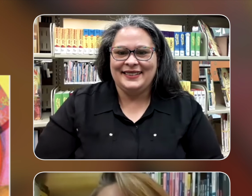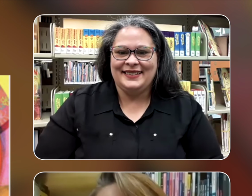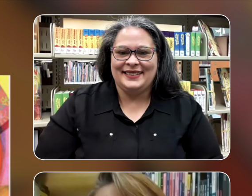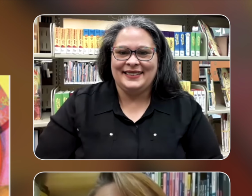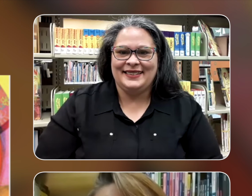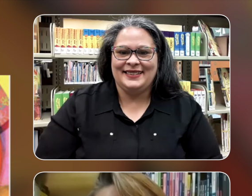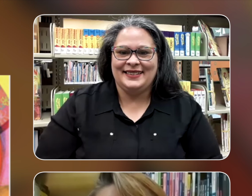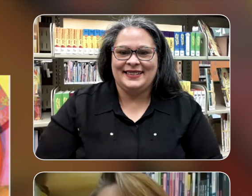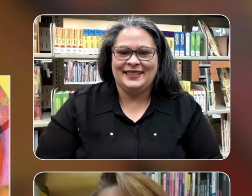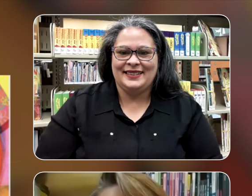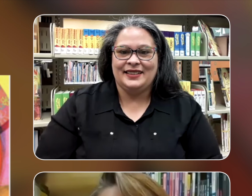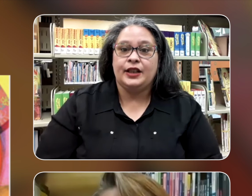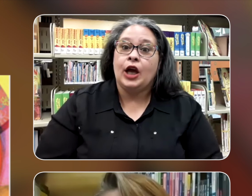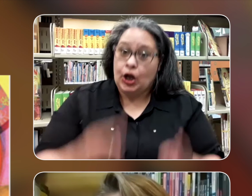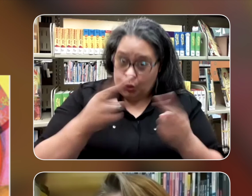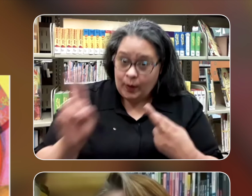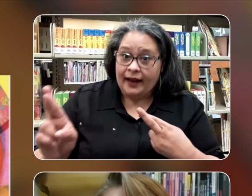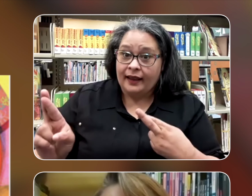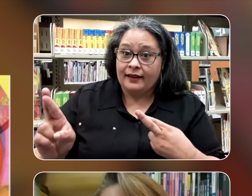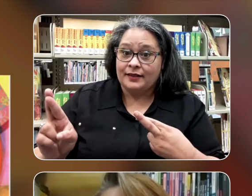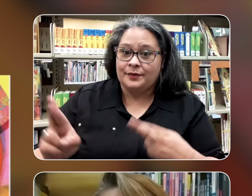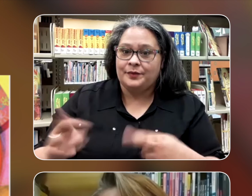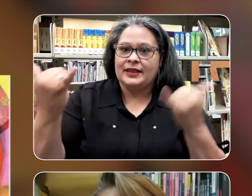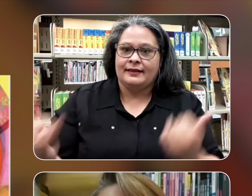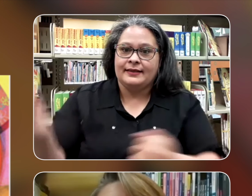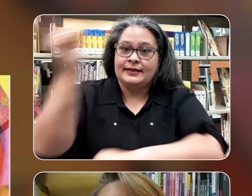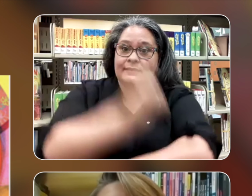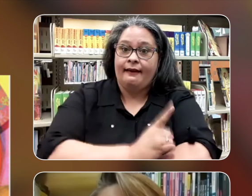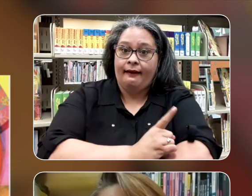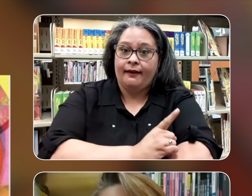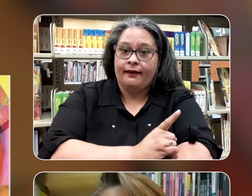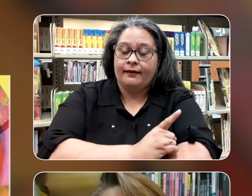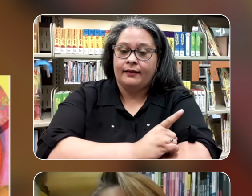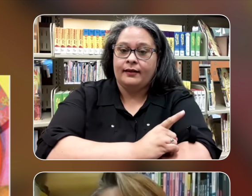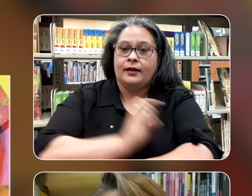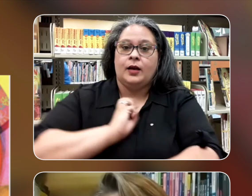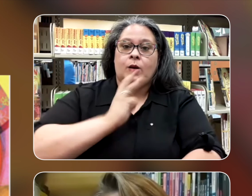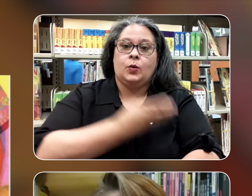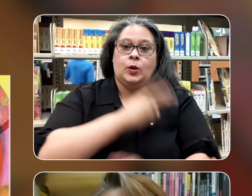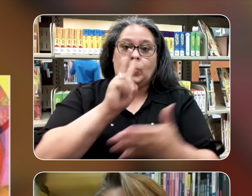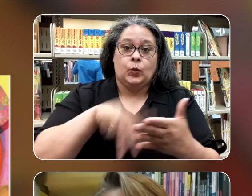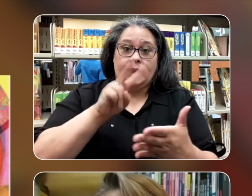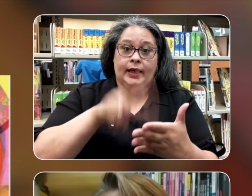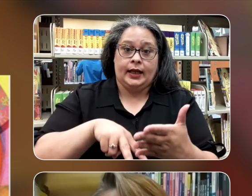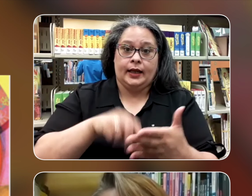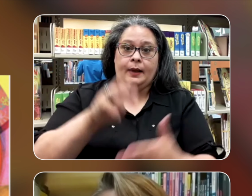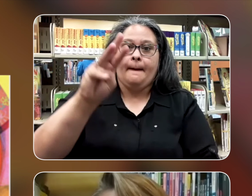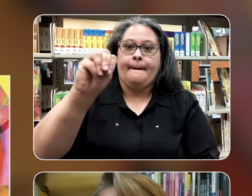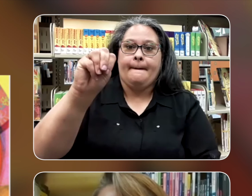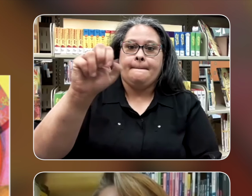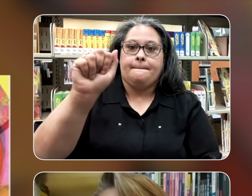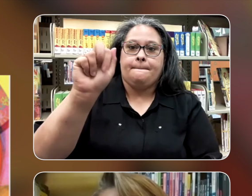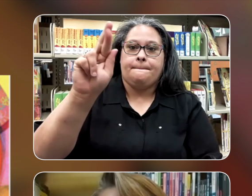Okay, everyone, are you ready for our story? Today, we are going to be reading Marisol